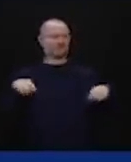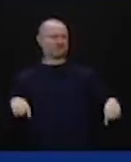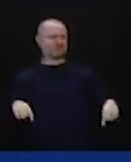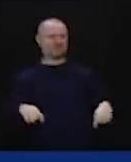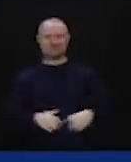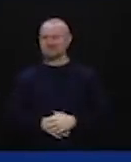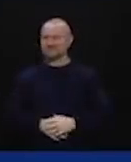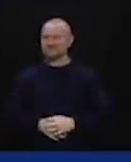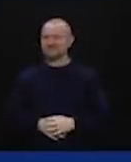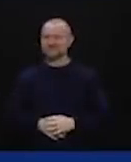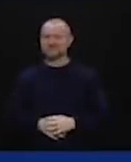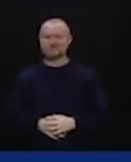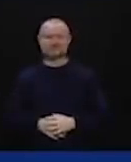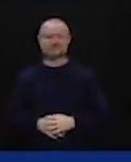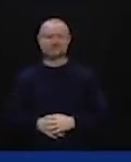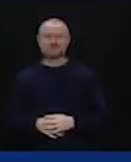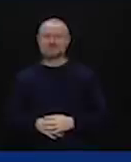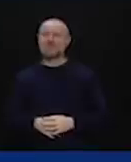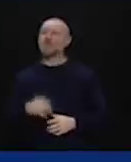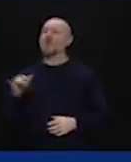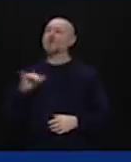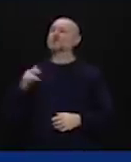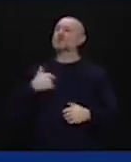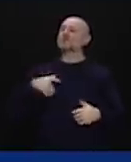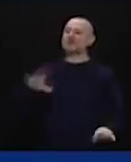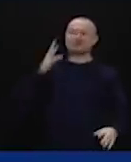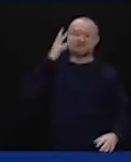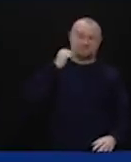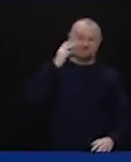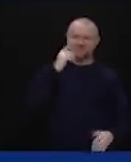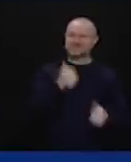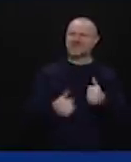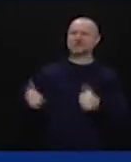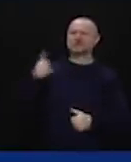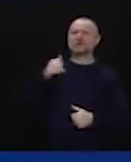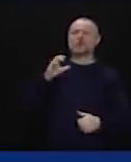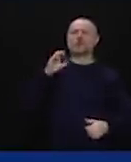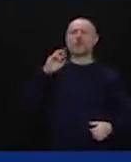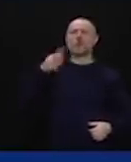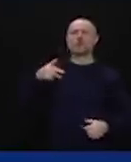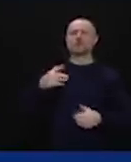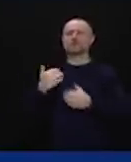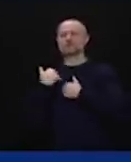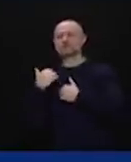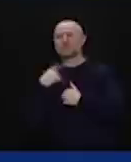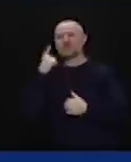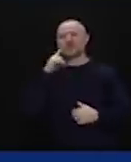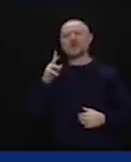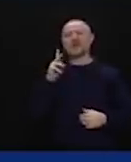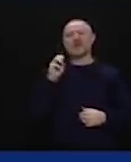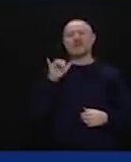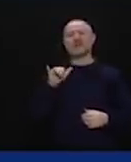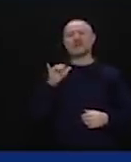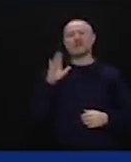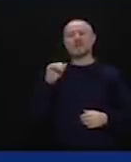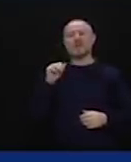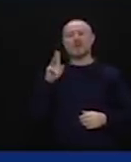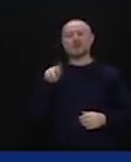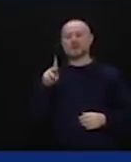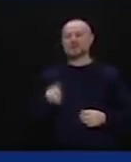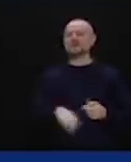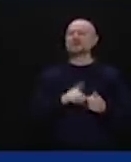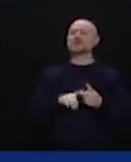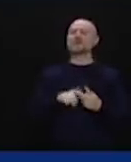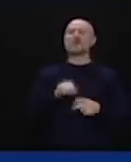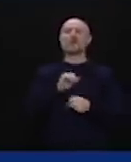Let me just say this. He also has experience. He was head of corporate responsibility for KeyBank, and he worked in the economic policy